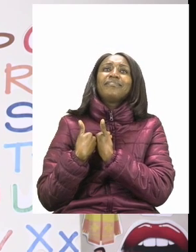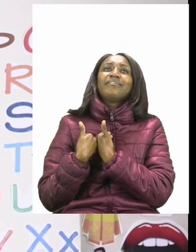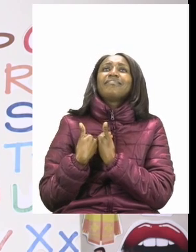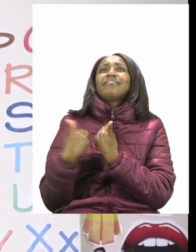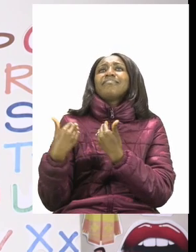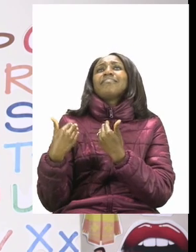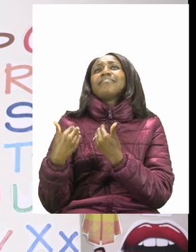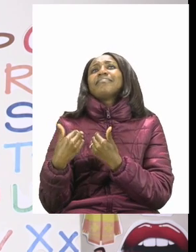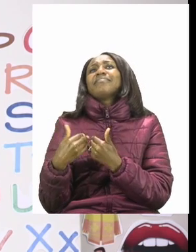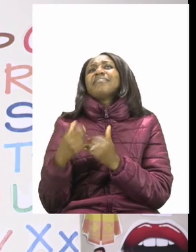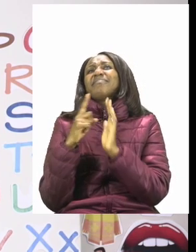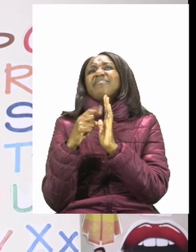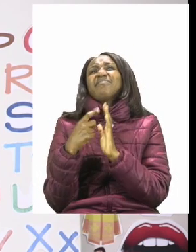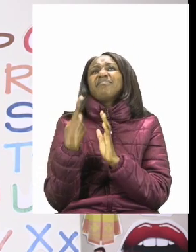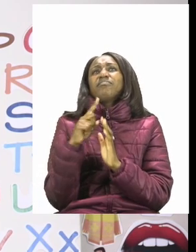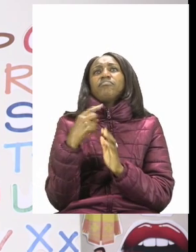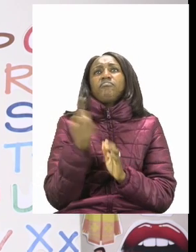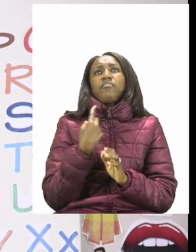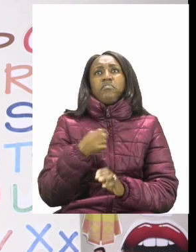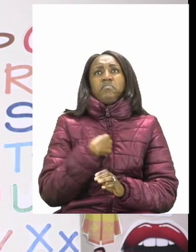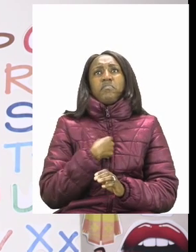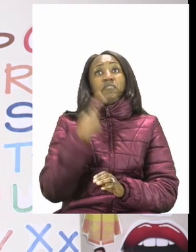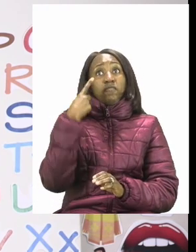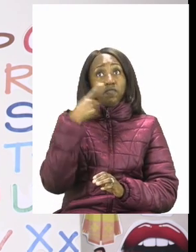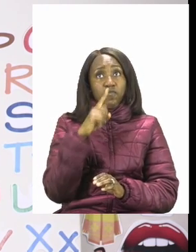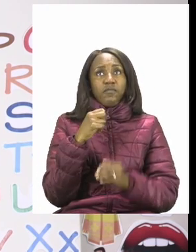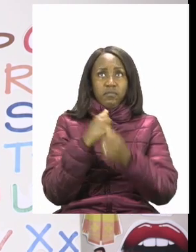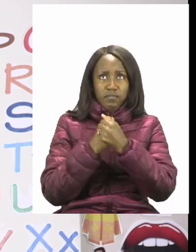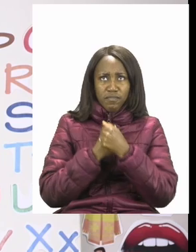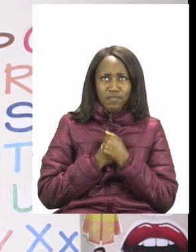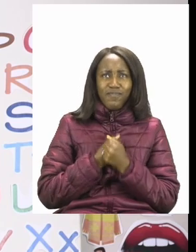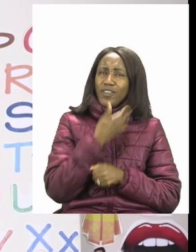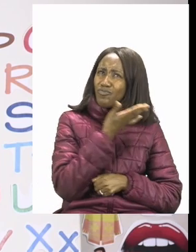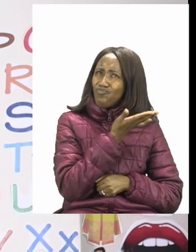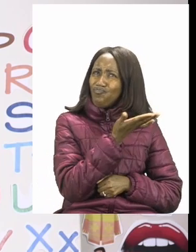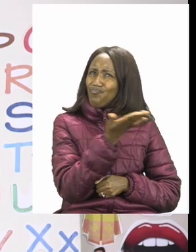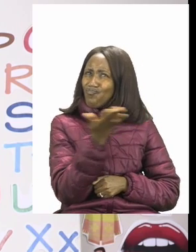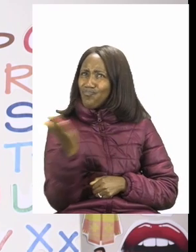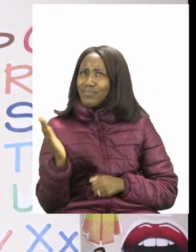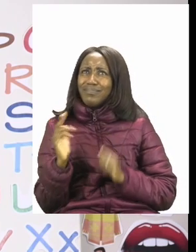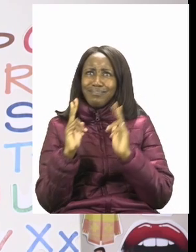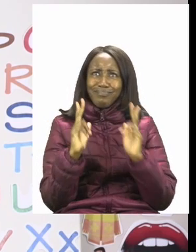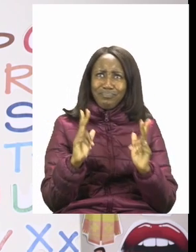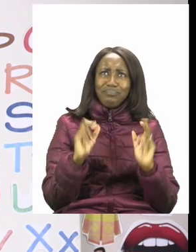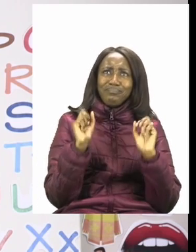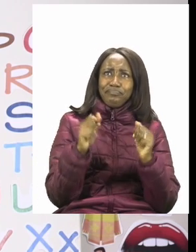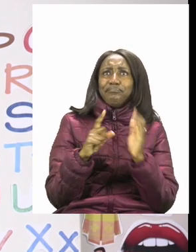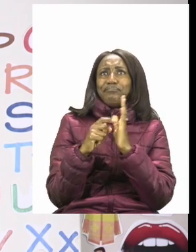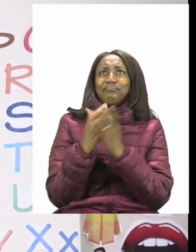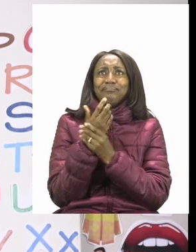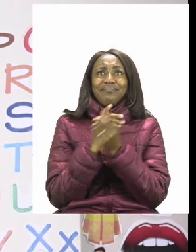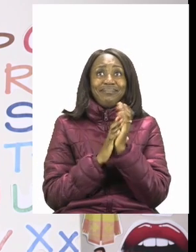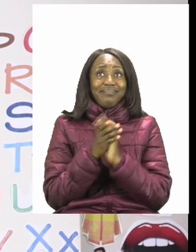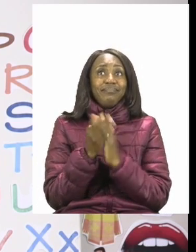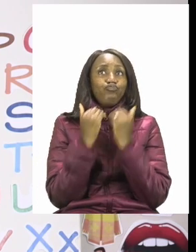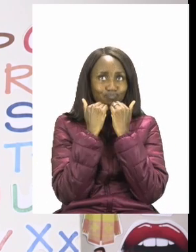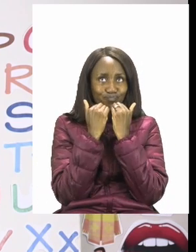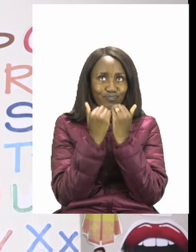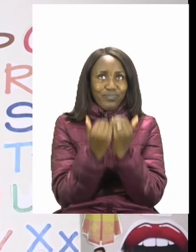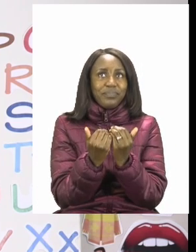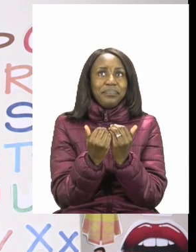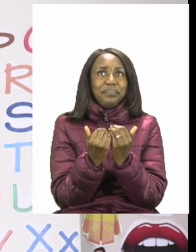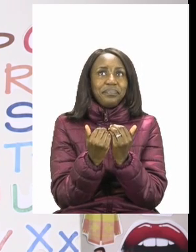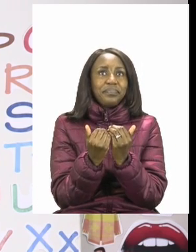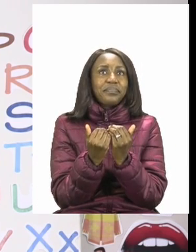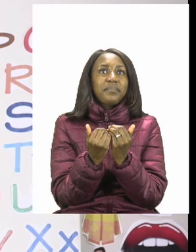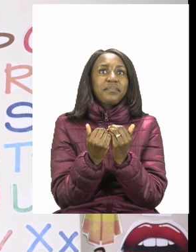for us, but for our parents too and everyone we come in contact with. So sanitize as regularly